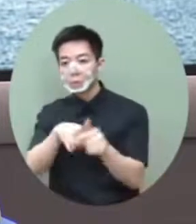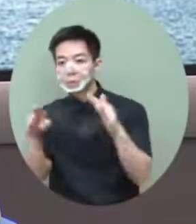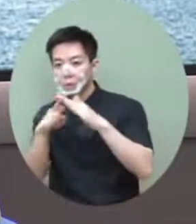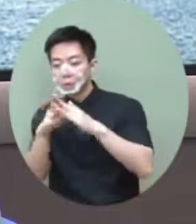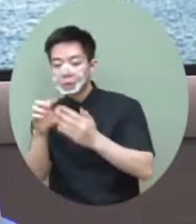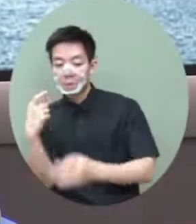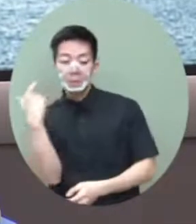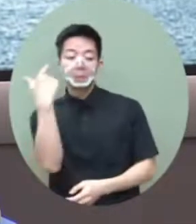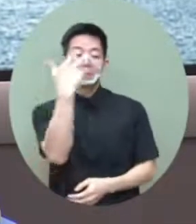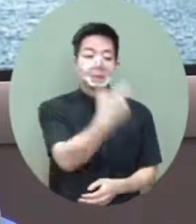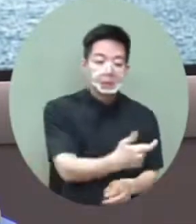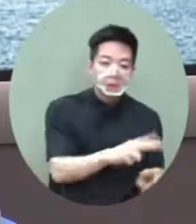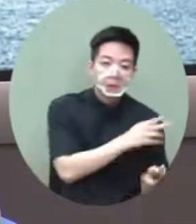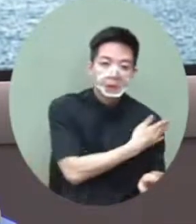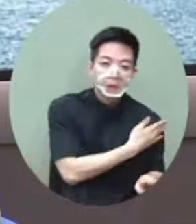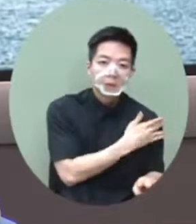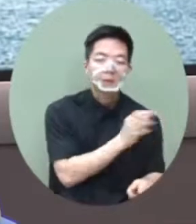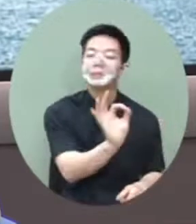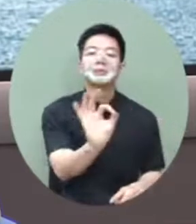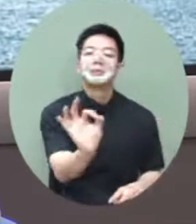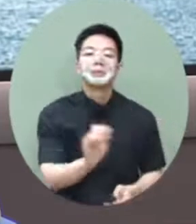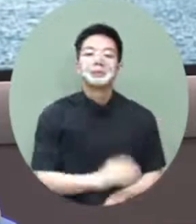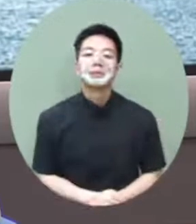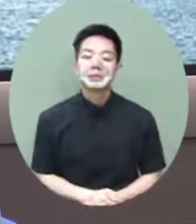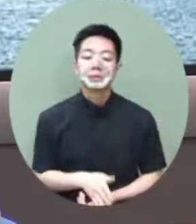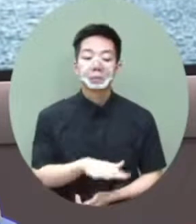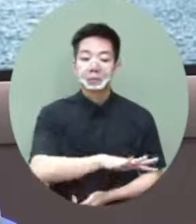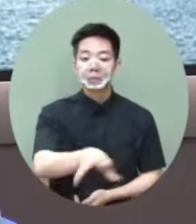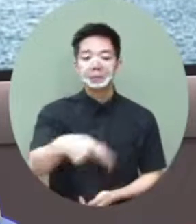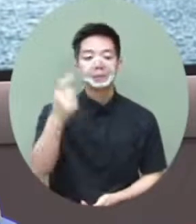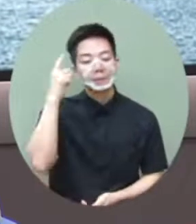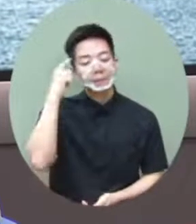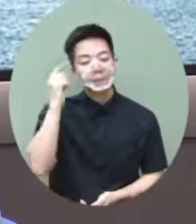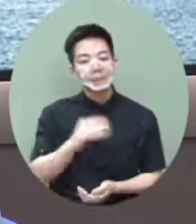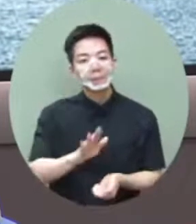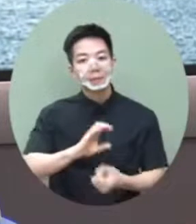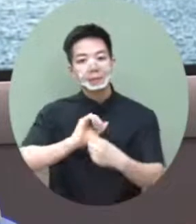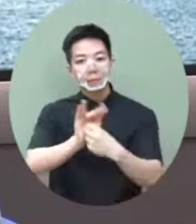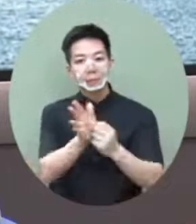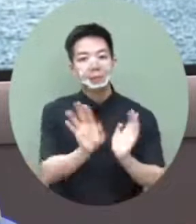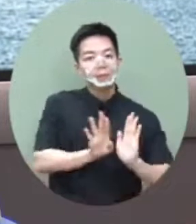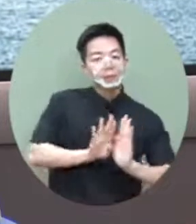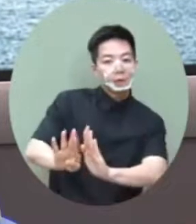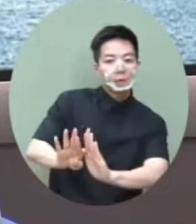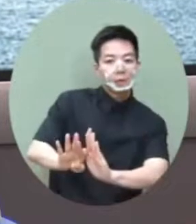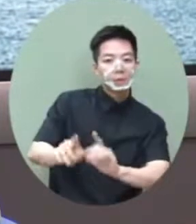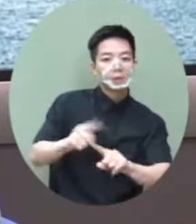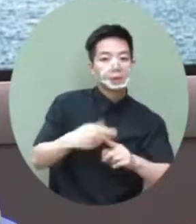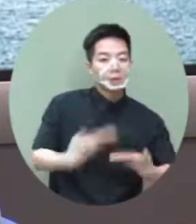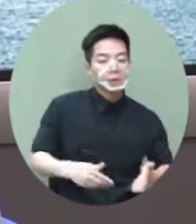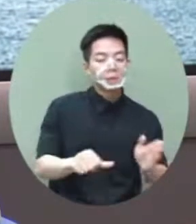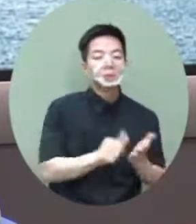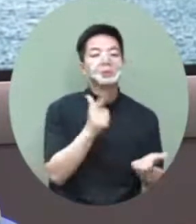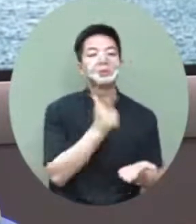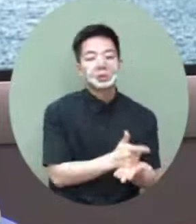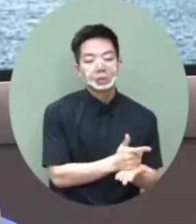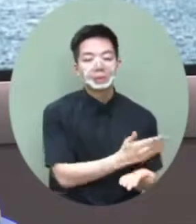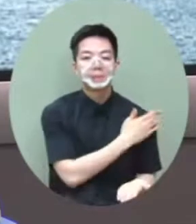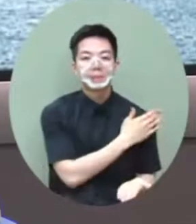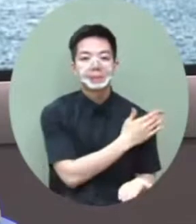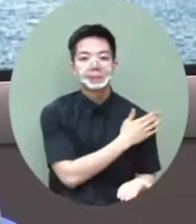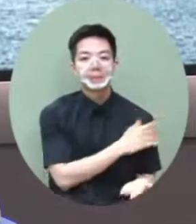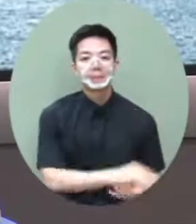The HA has not paid any remuneration to the mainland team. As you all understand, that fighting the epidemic